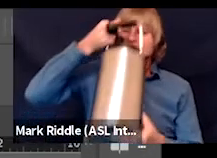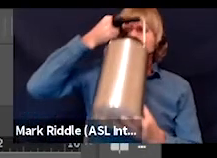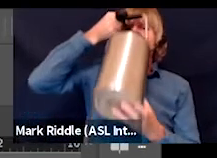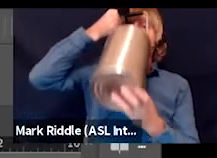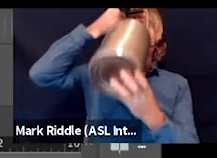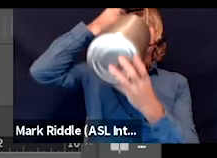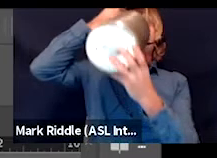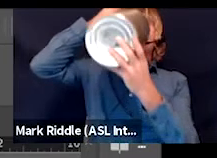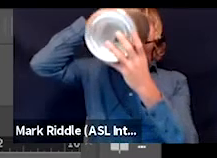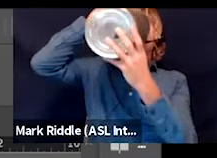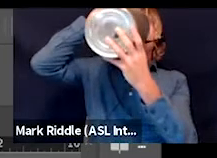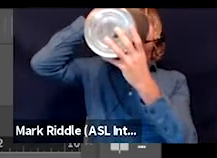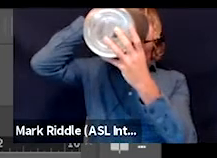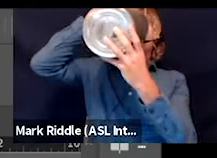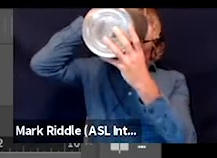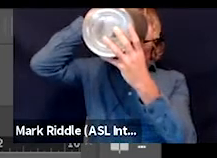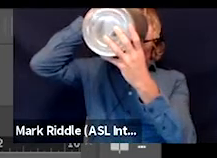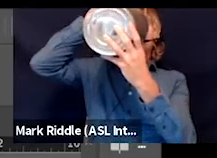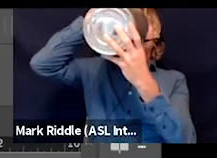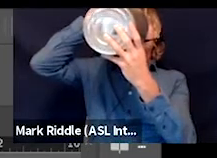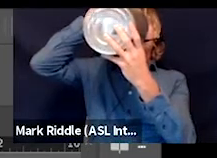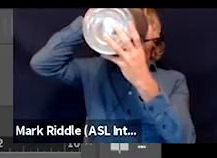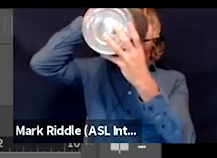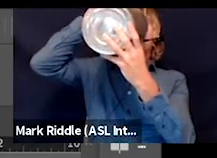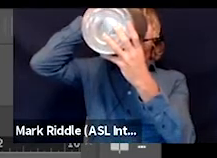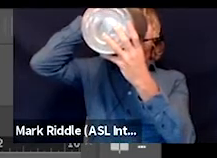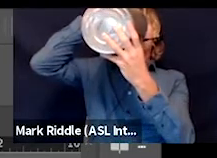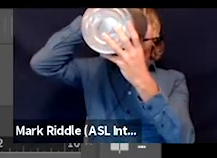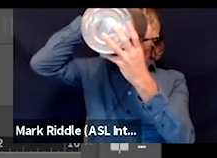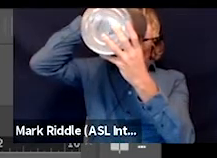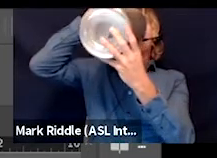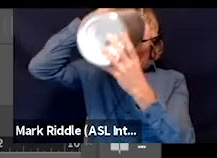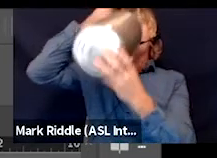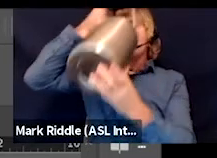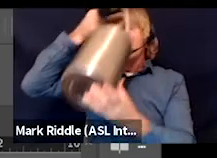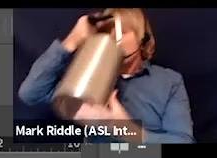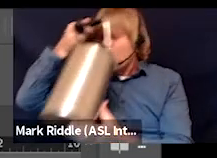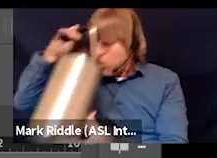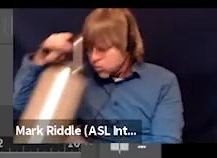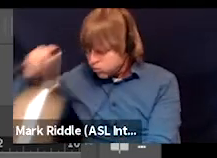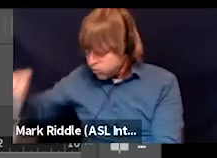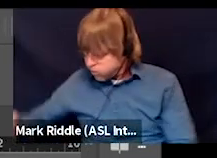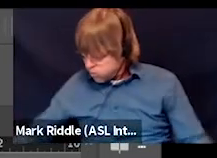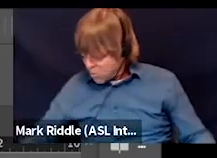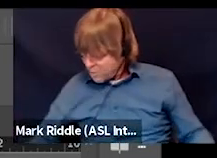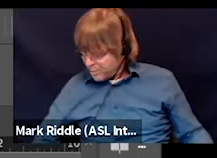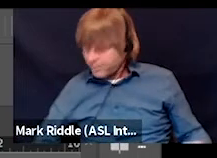Okay, yeah, I can't see all the pictures, only a few of you guys, so.